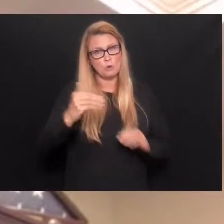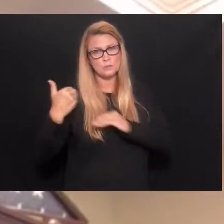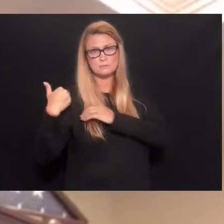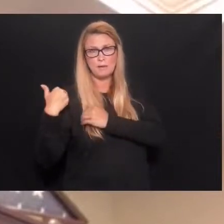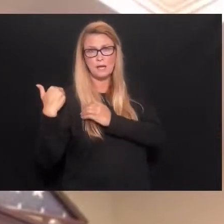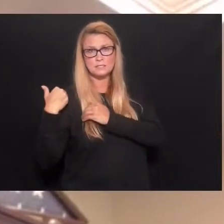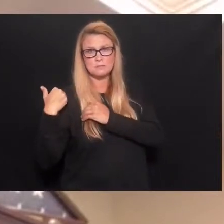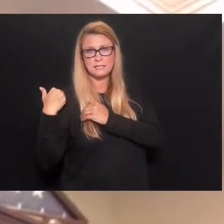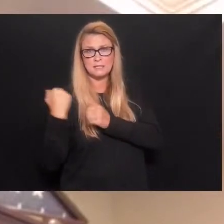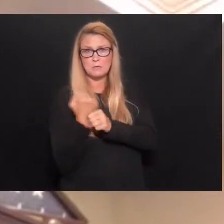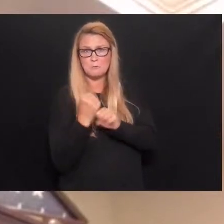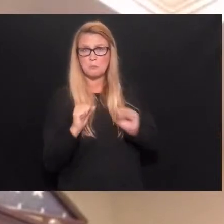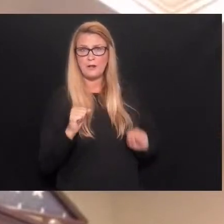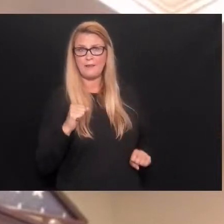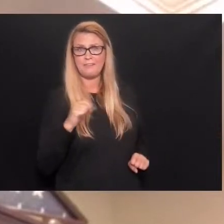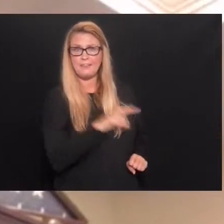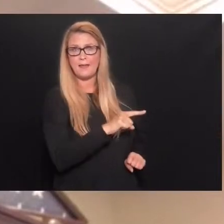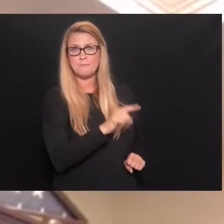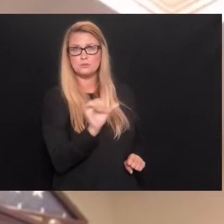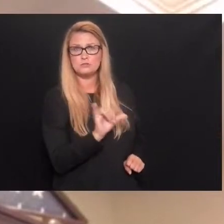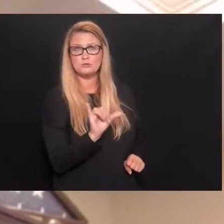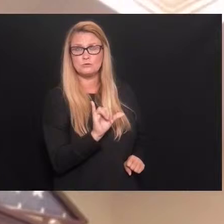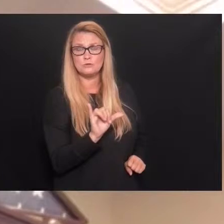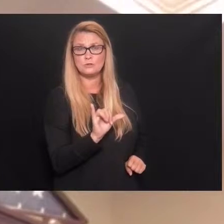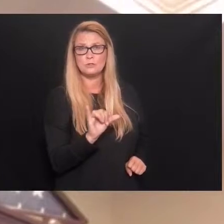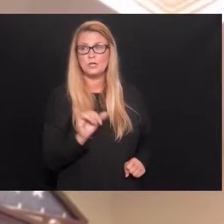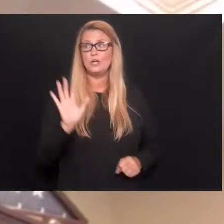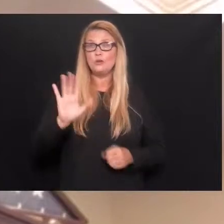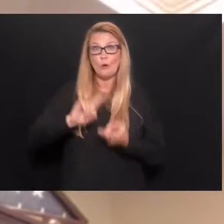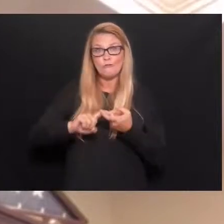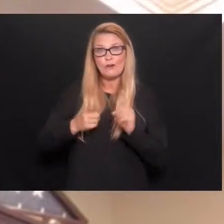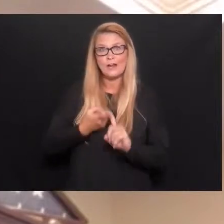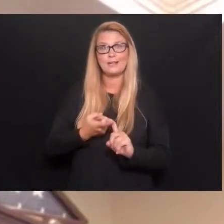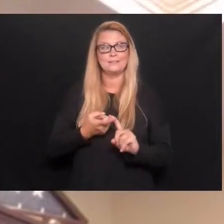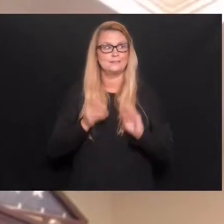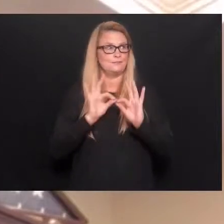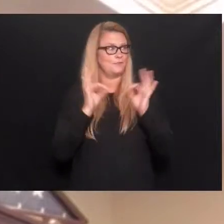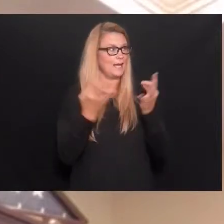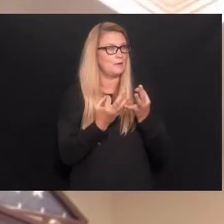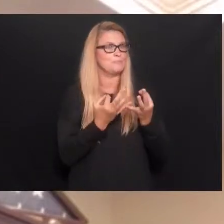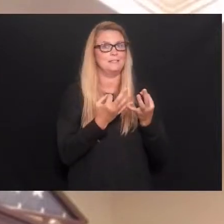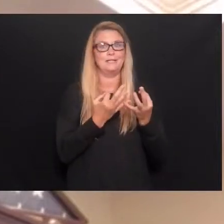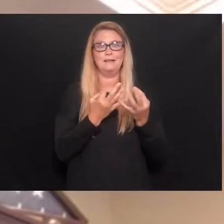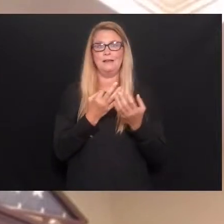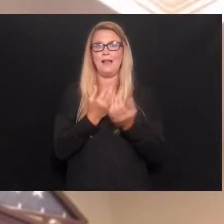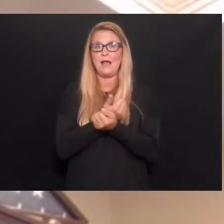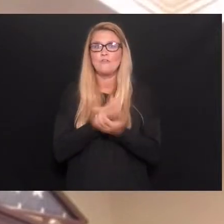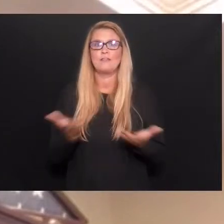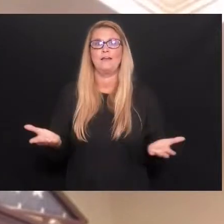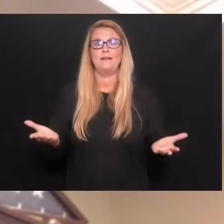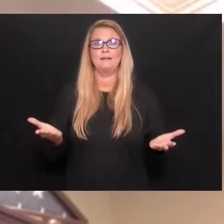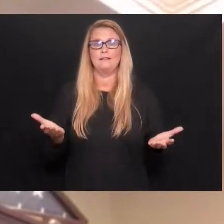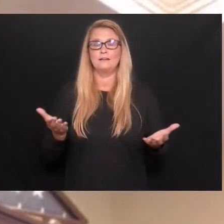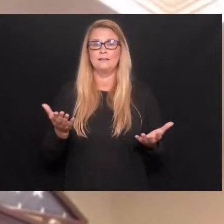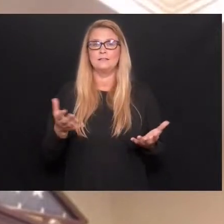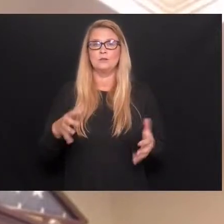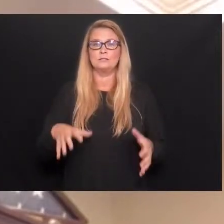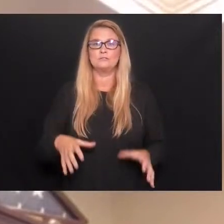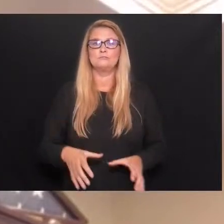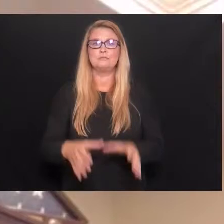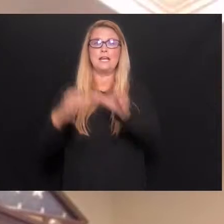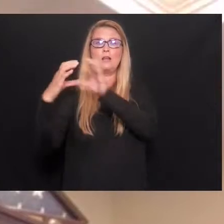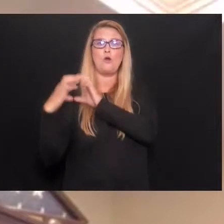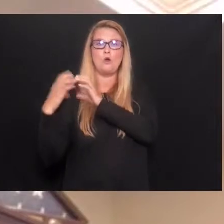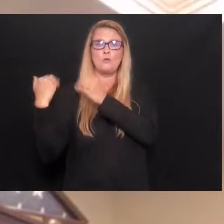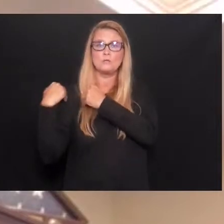like that veteran and all the rest of us, our friends, neighbors, and family. to make sure that we take on the responsibility, as the